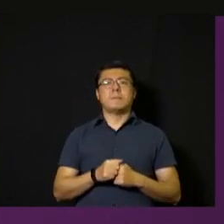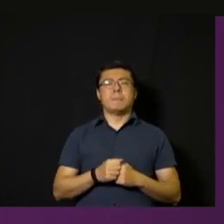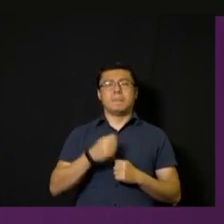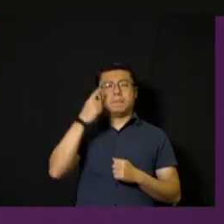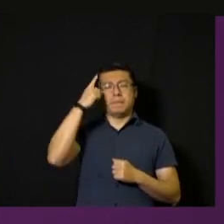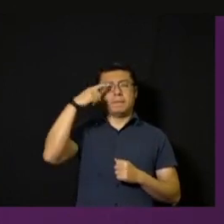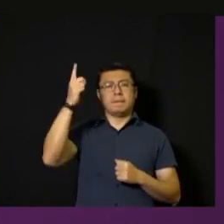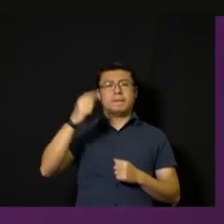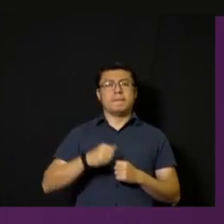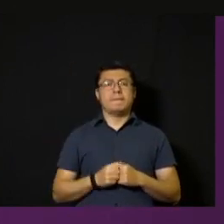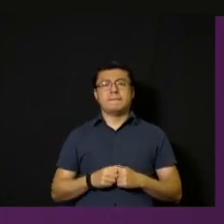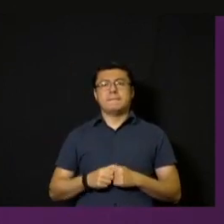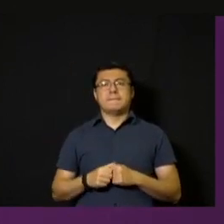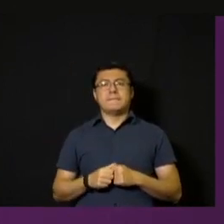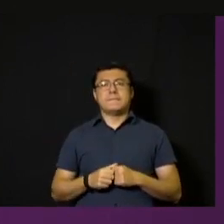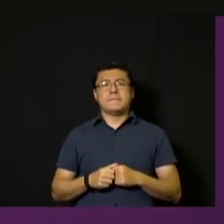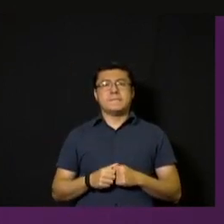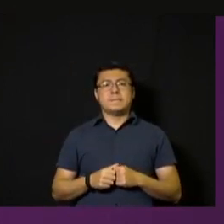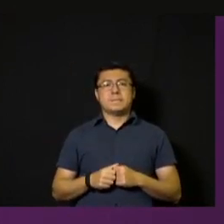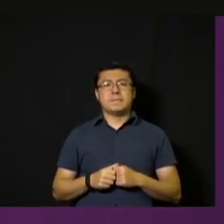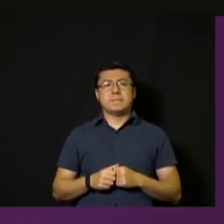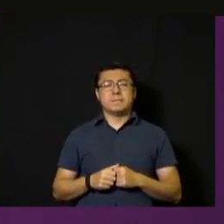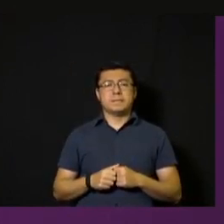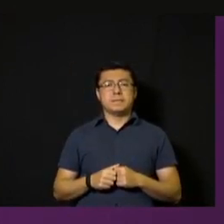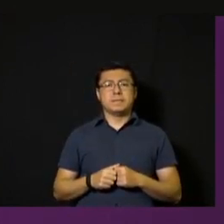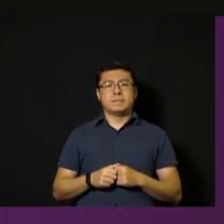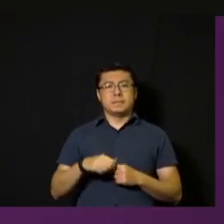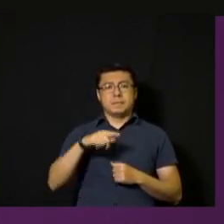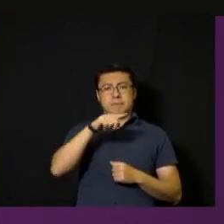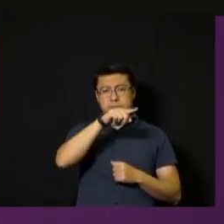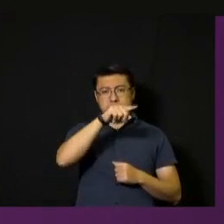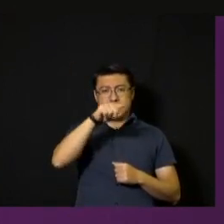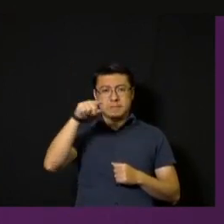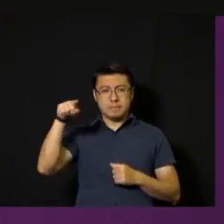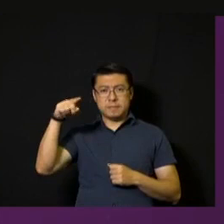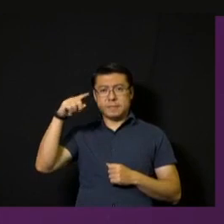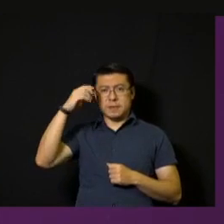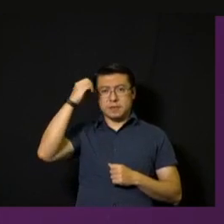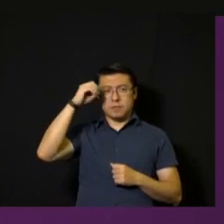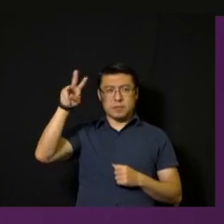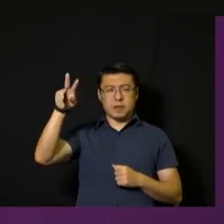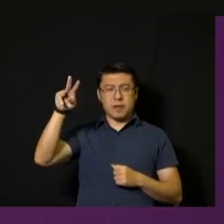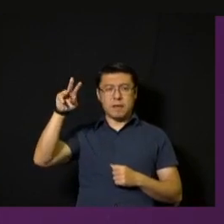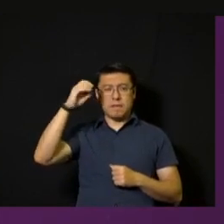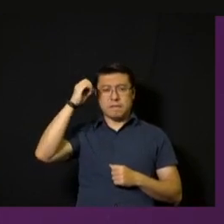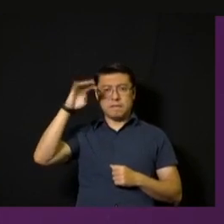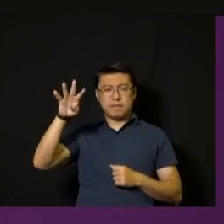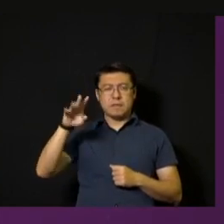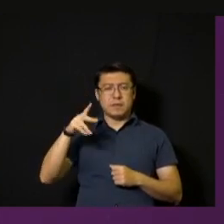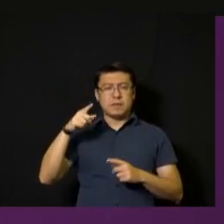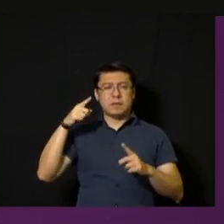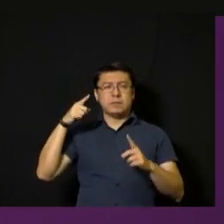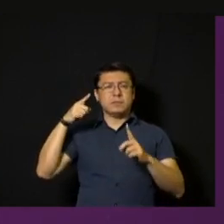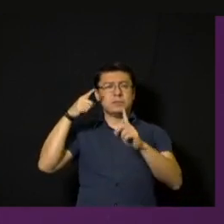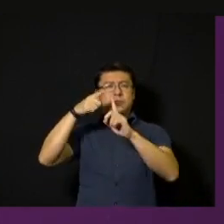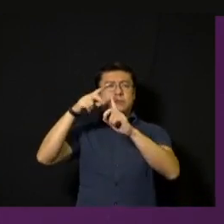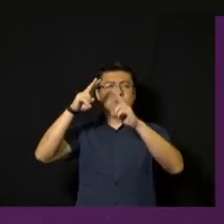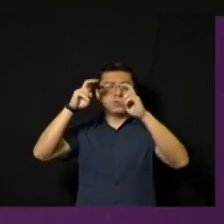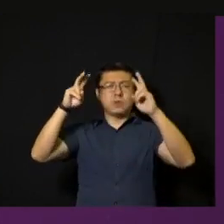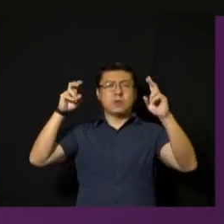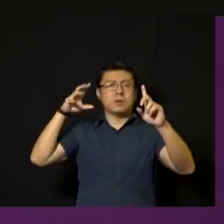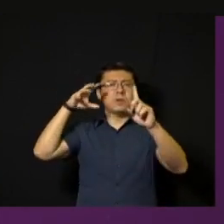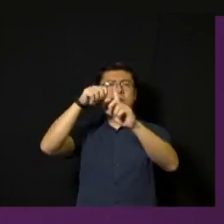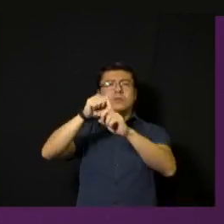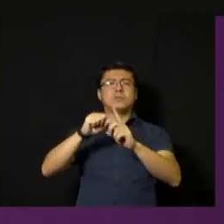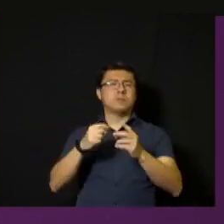simple. Después, me imagino que han cumplido muchos sueños en I'm Omnilife. sure you have achieved many dreams in OmniLife, but I want to ask you today, what is your